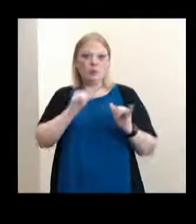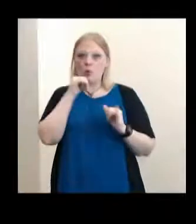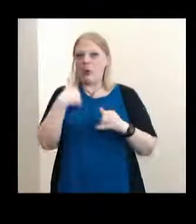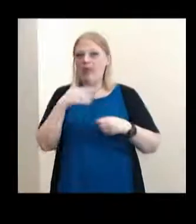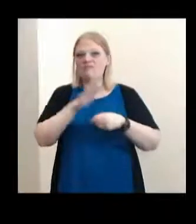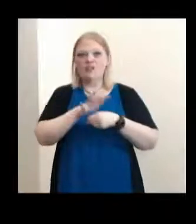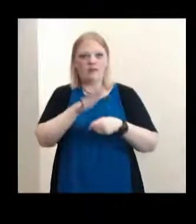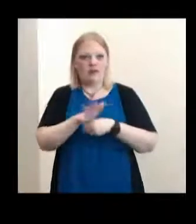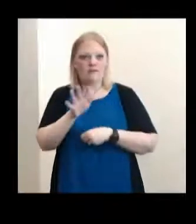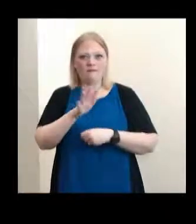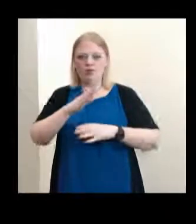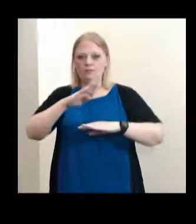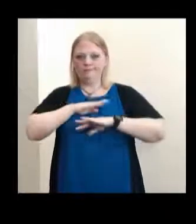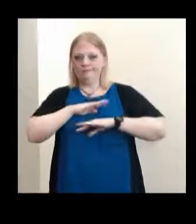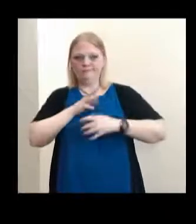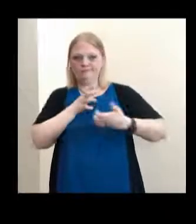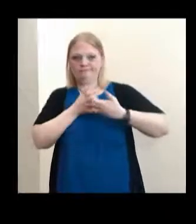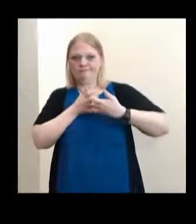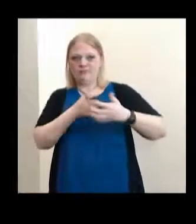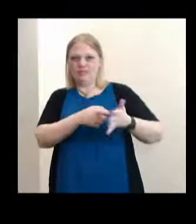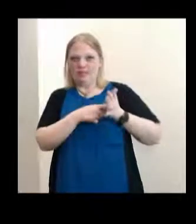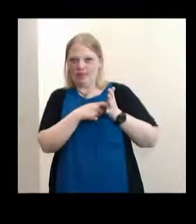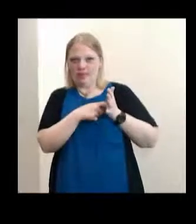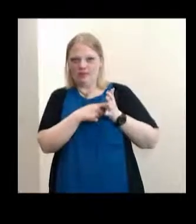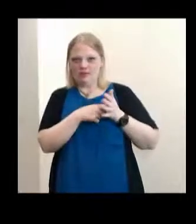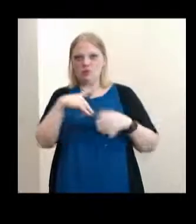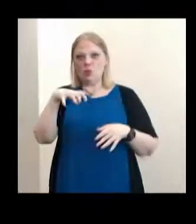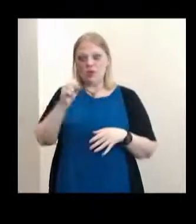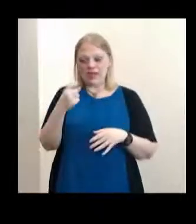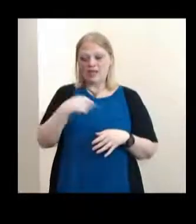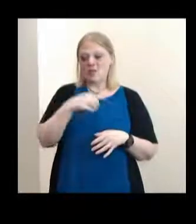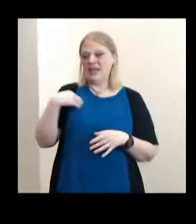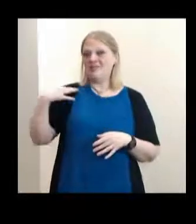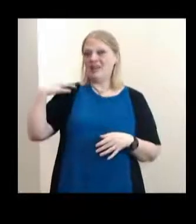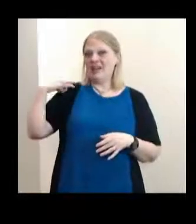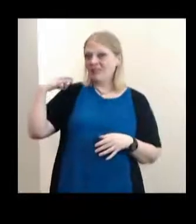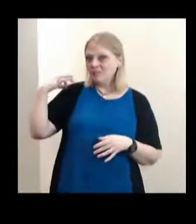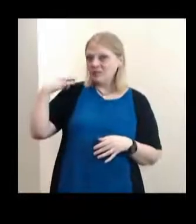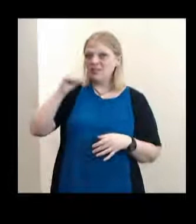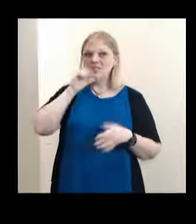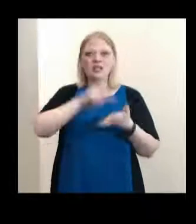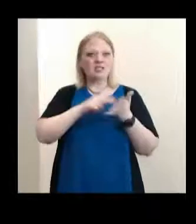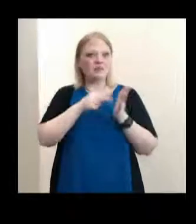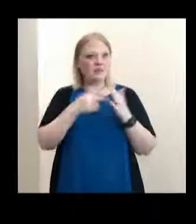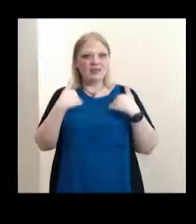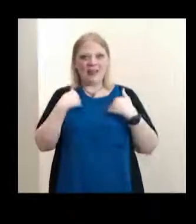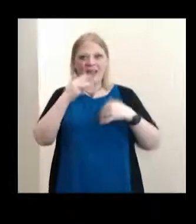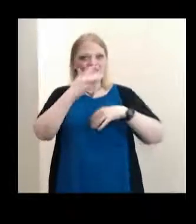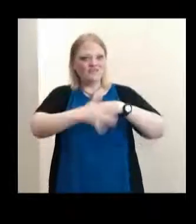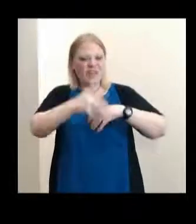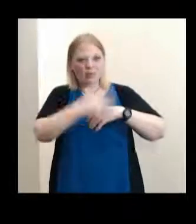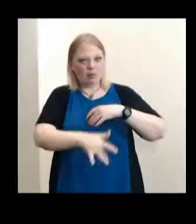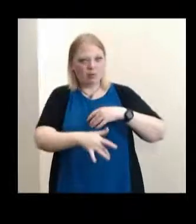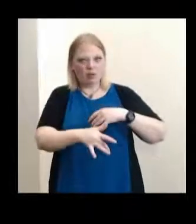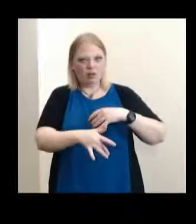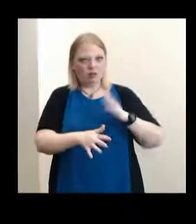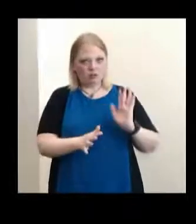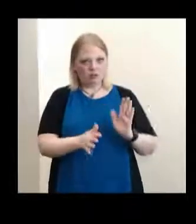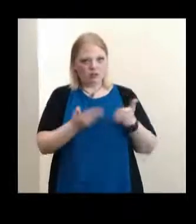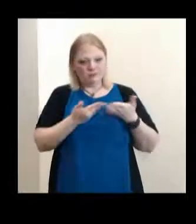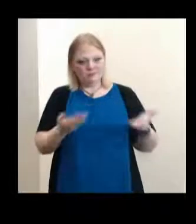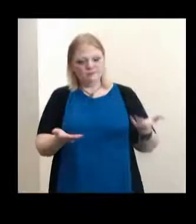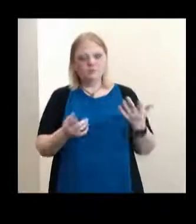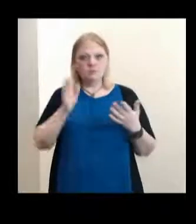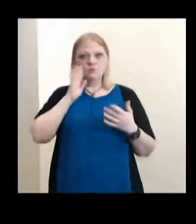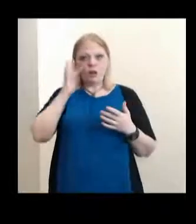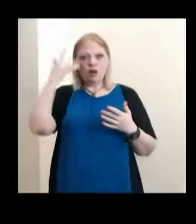meet the demand. So just because we have eligibility, it doesn't mean that we have availability. So we will